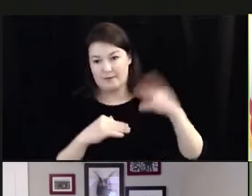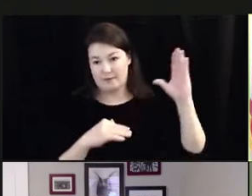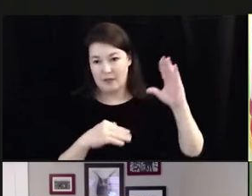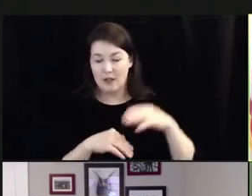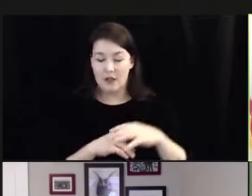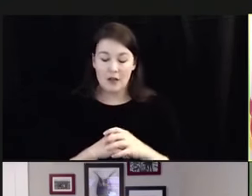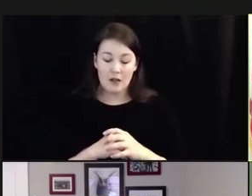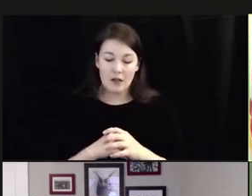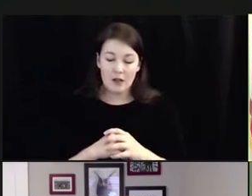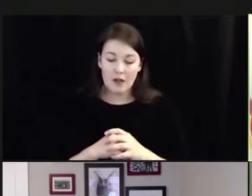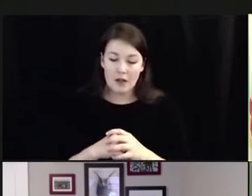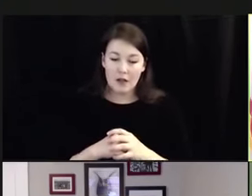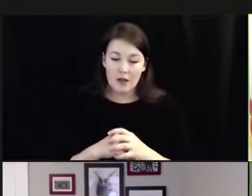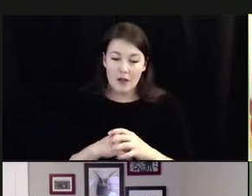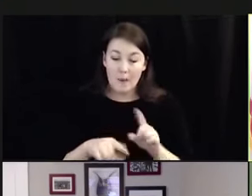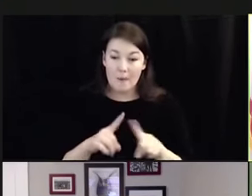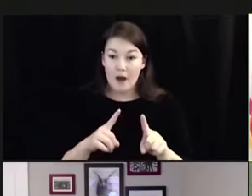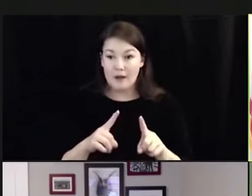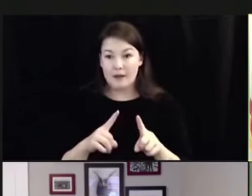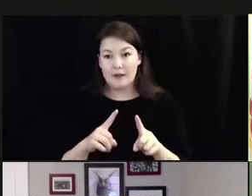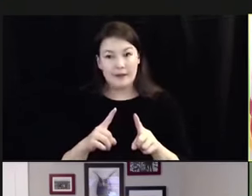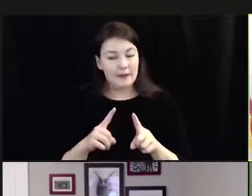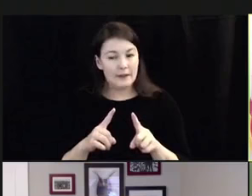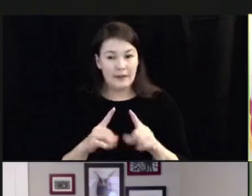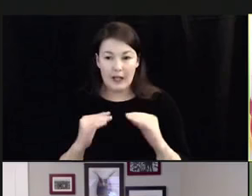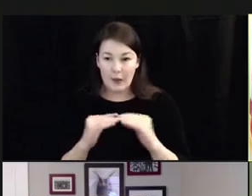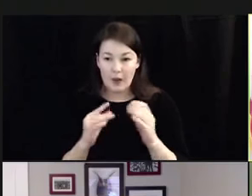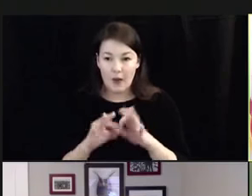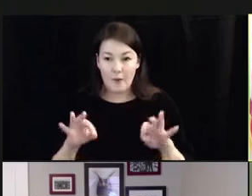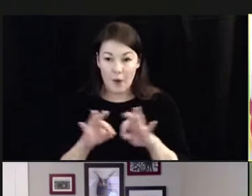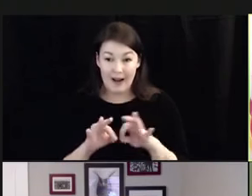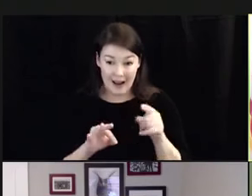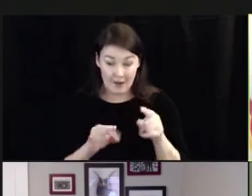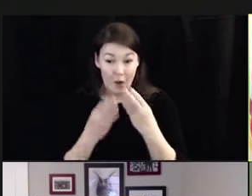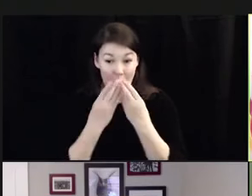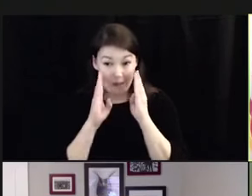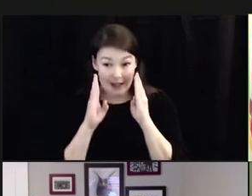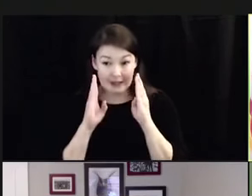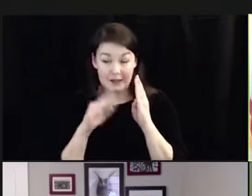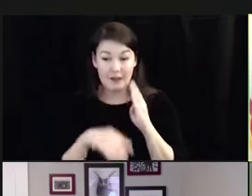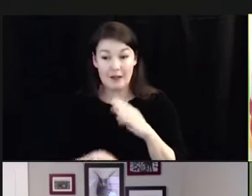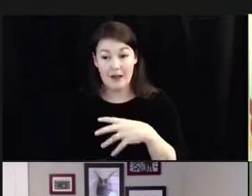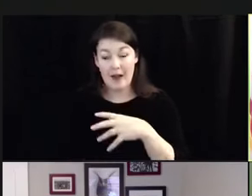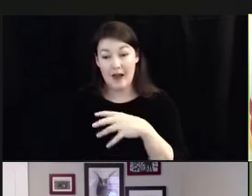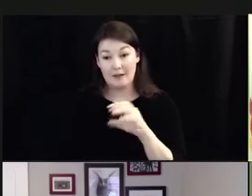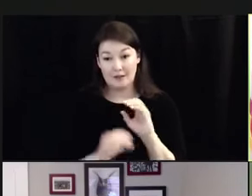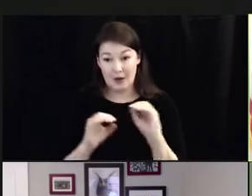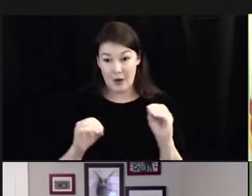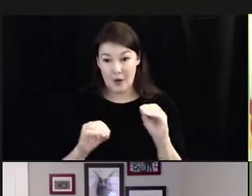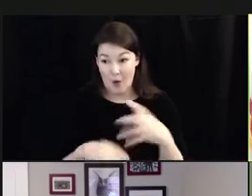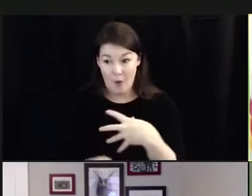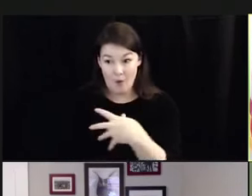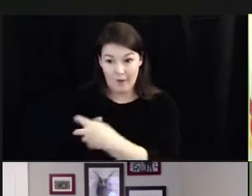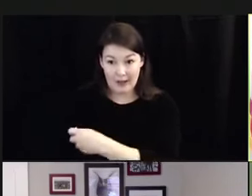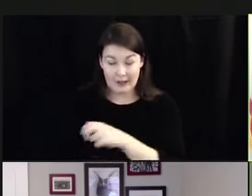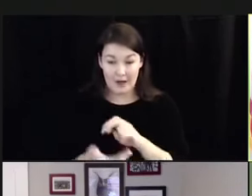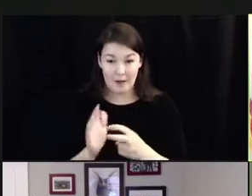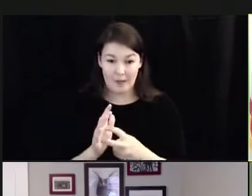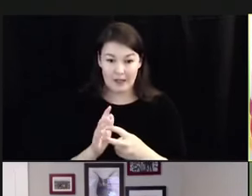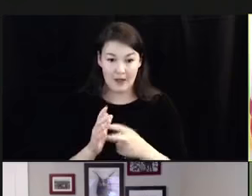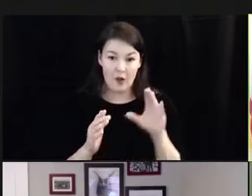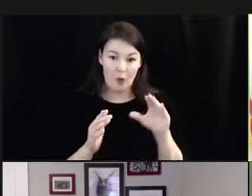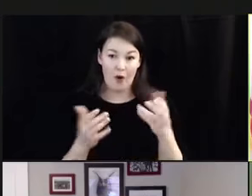you're wearing a mask and you get COVID and you're unvaccinated, you have the same chance of hospitalization and death than if you weren't wearing